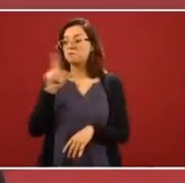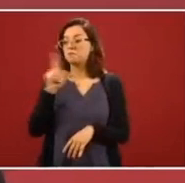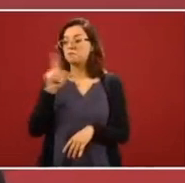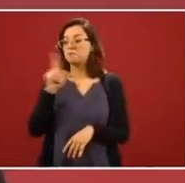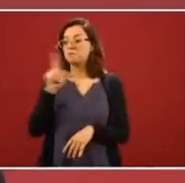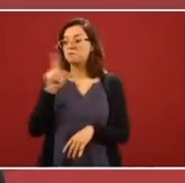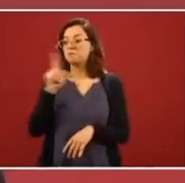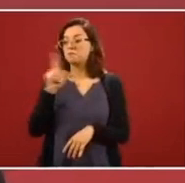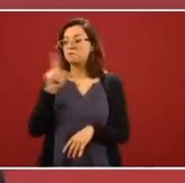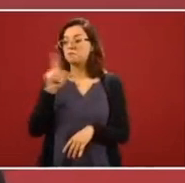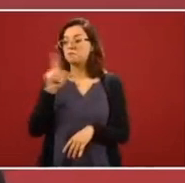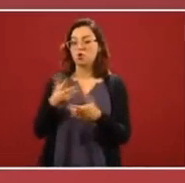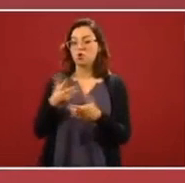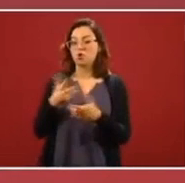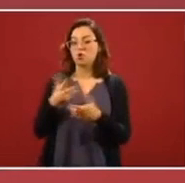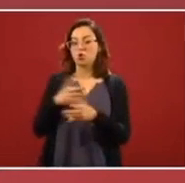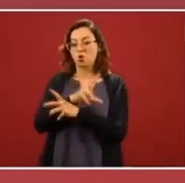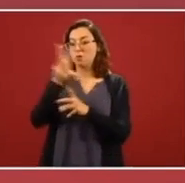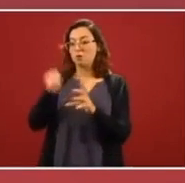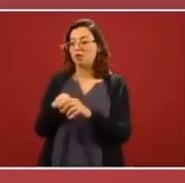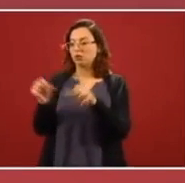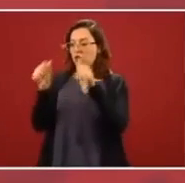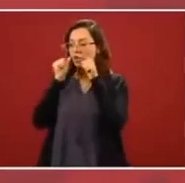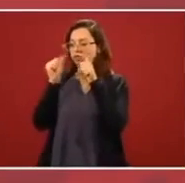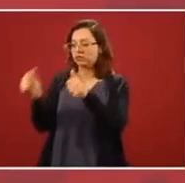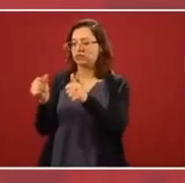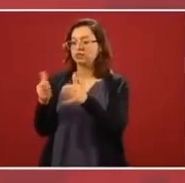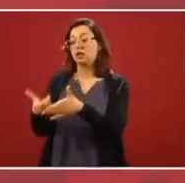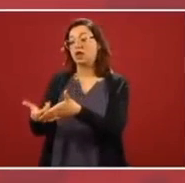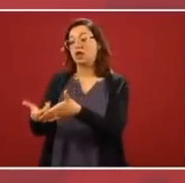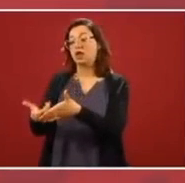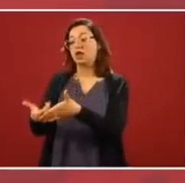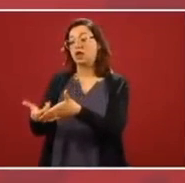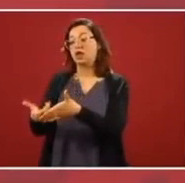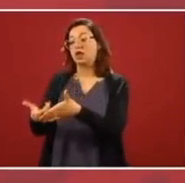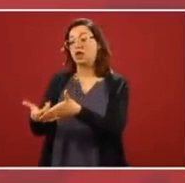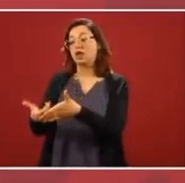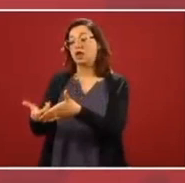is integral attention, desde lo preventivo.